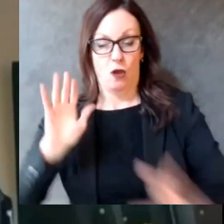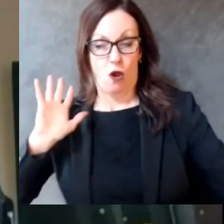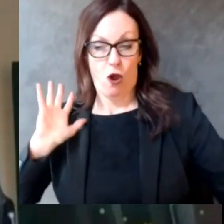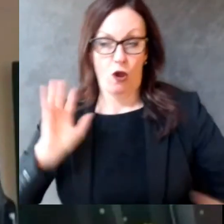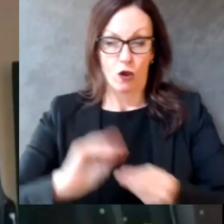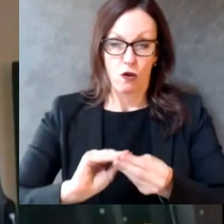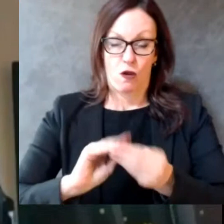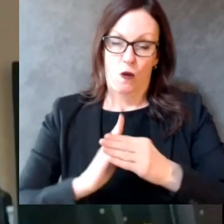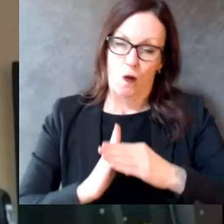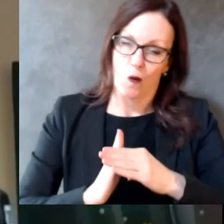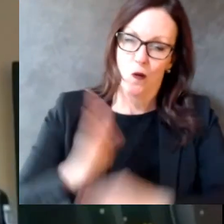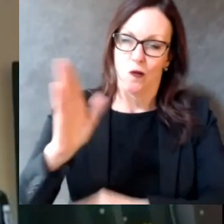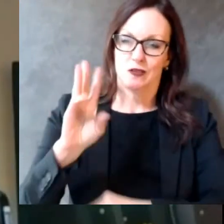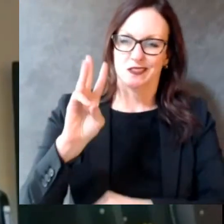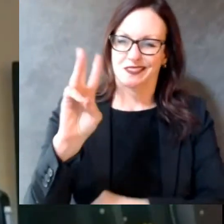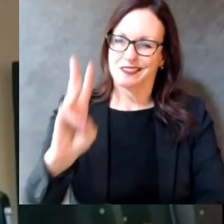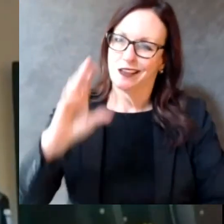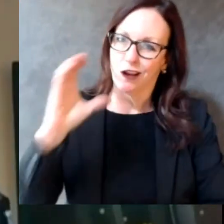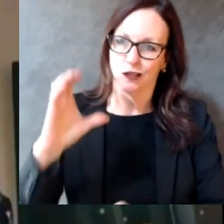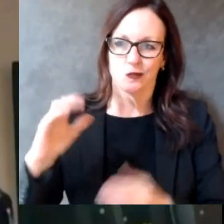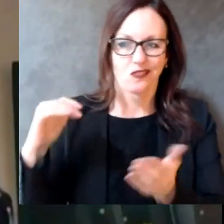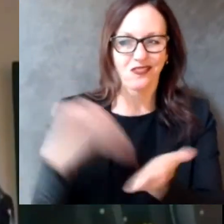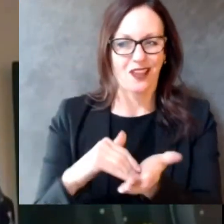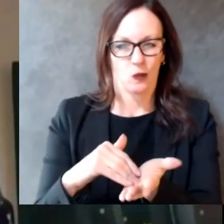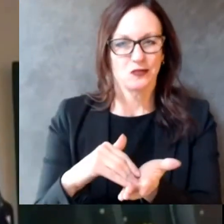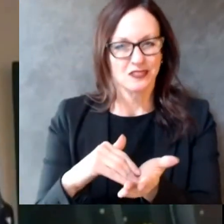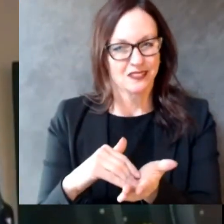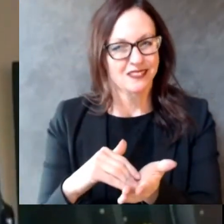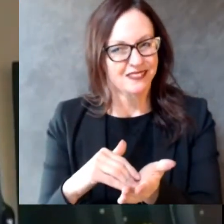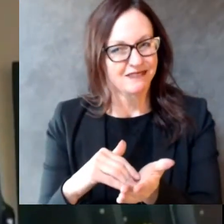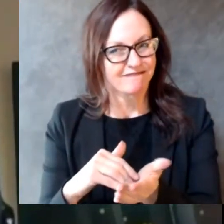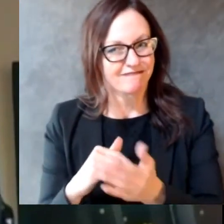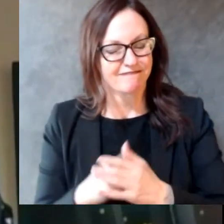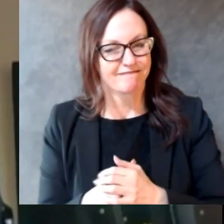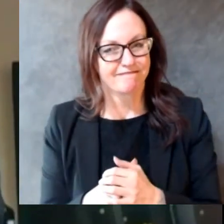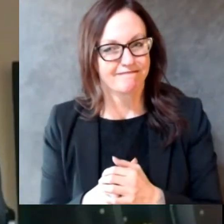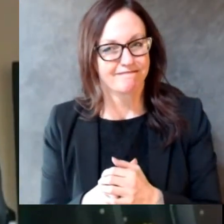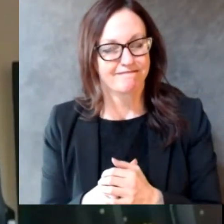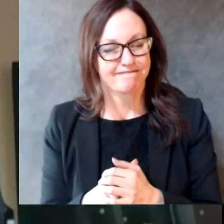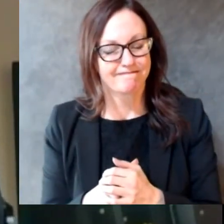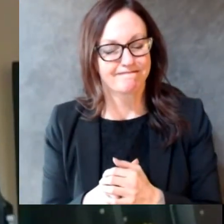600,297 confirmed cases to be exact, with